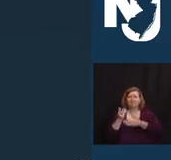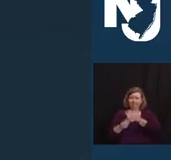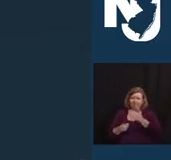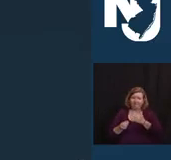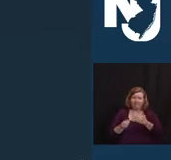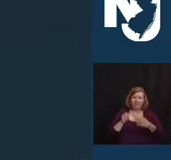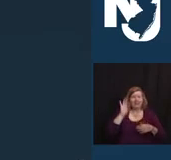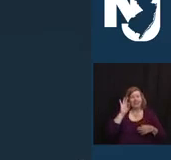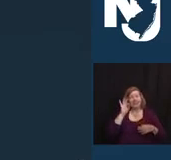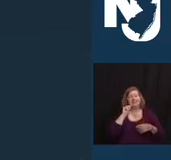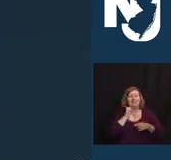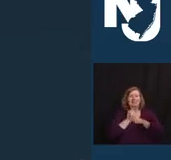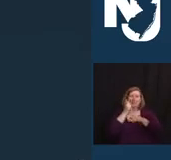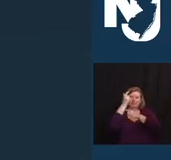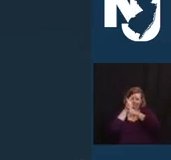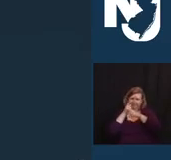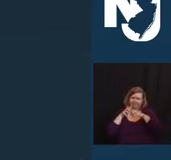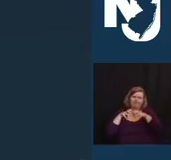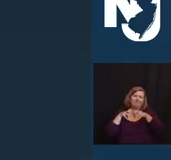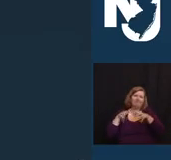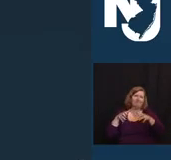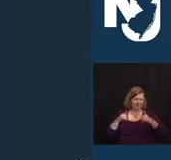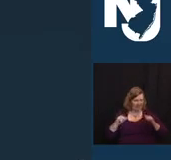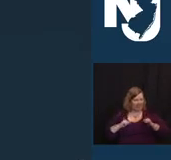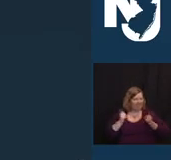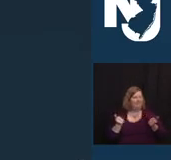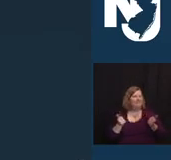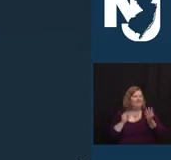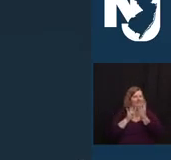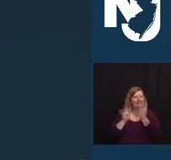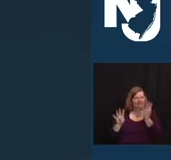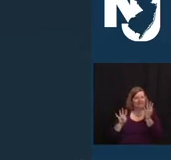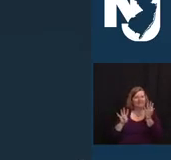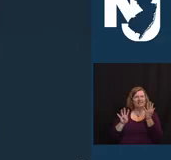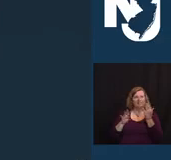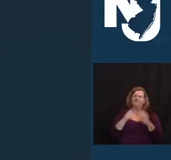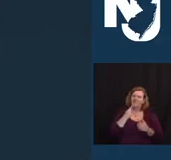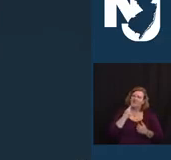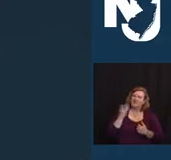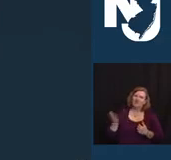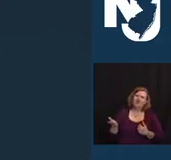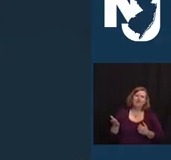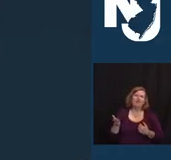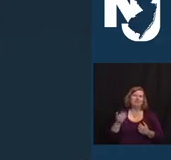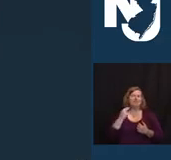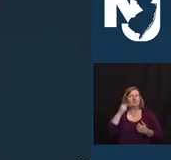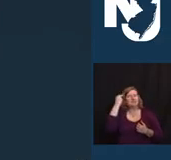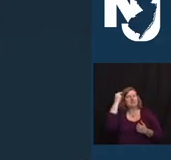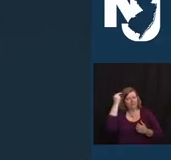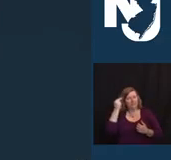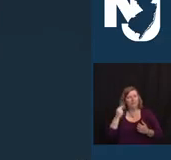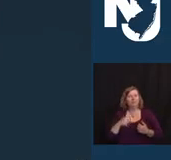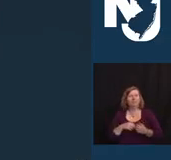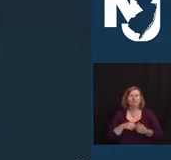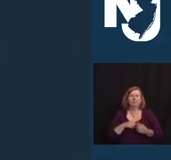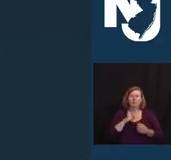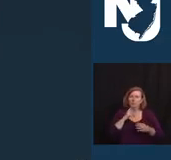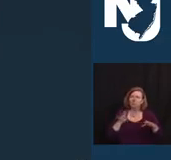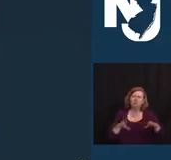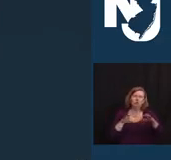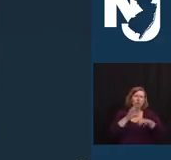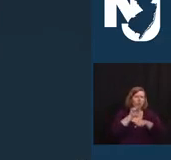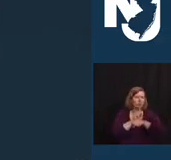also be missed by countless, not just siblings, but by nieces and nephews. For all she did for the communities in which she